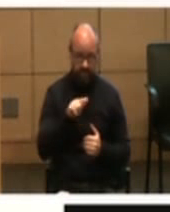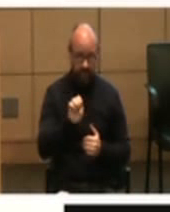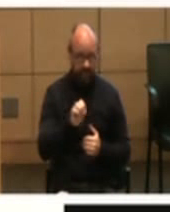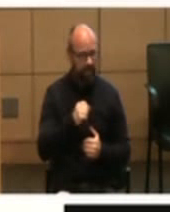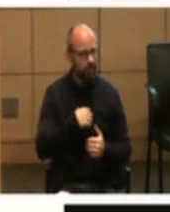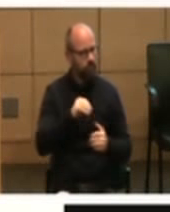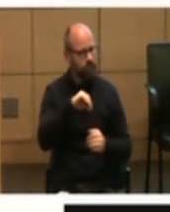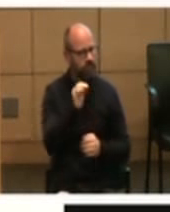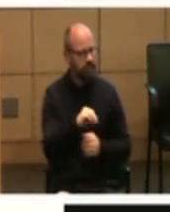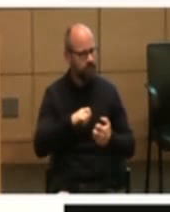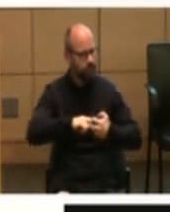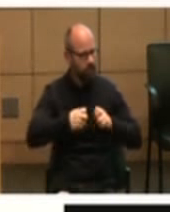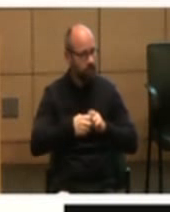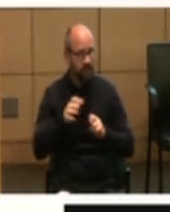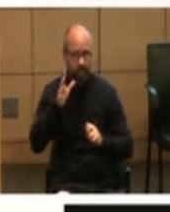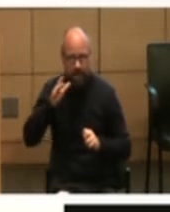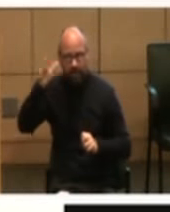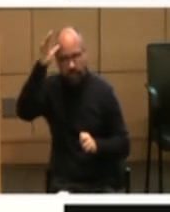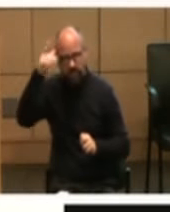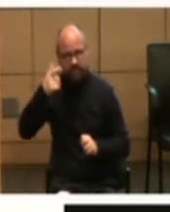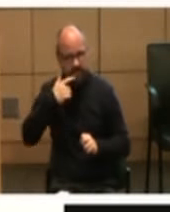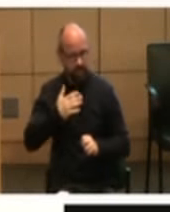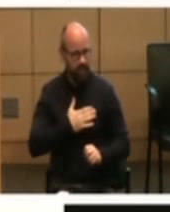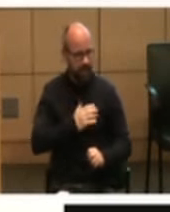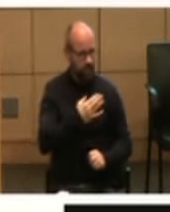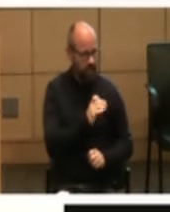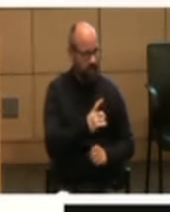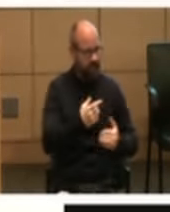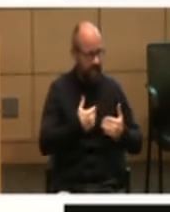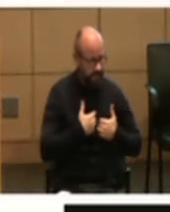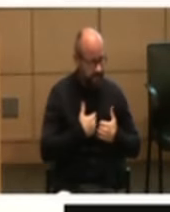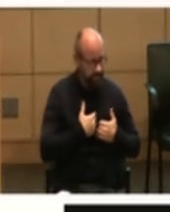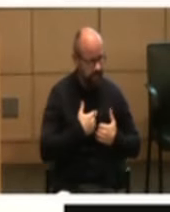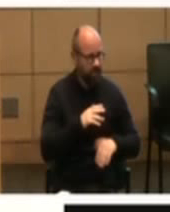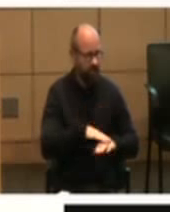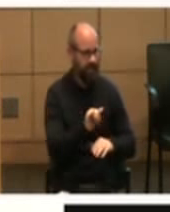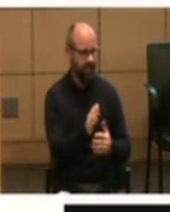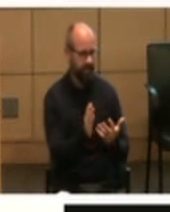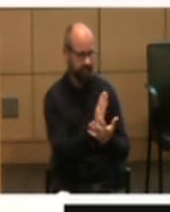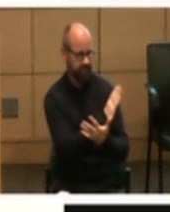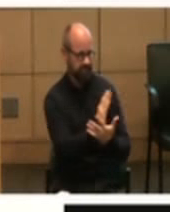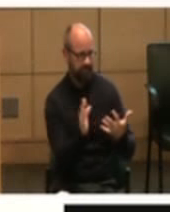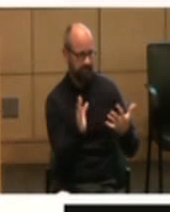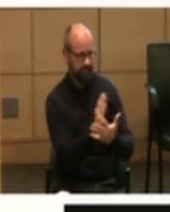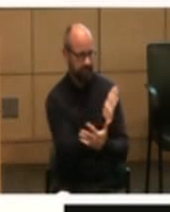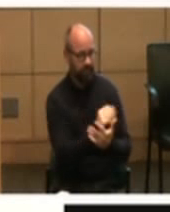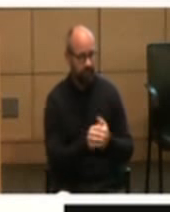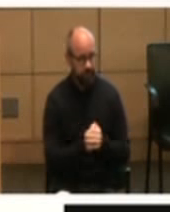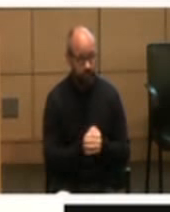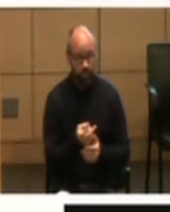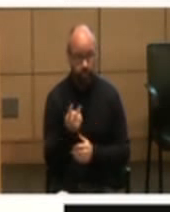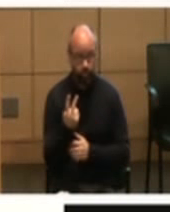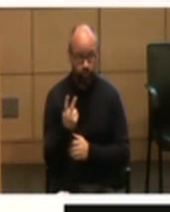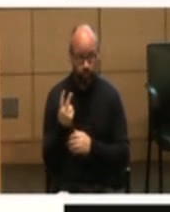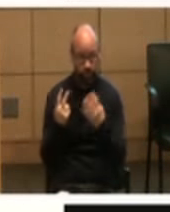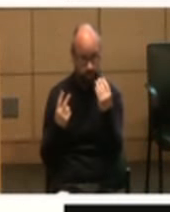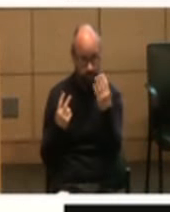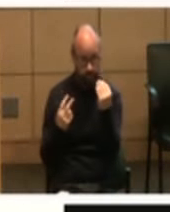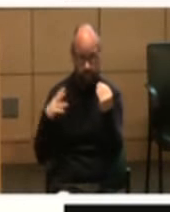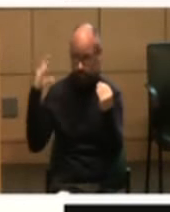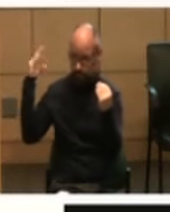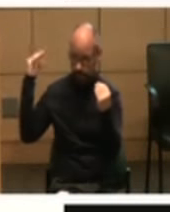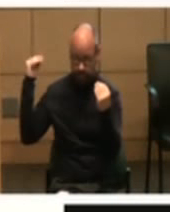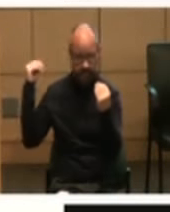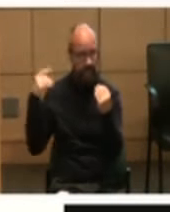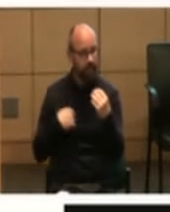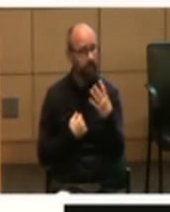the parent is reporting their child has on this scale. So in the two-talker speech masker and the speech-shaped